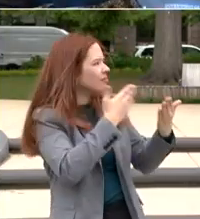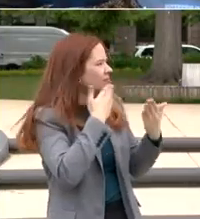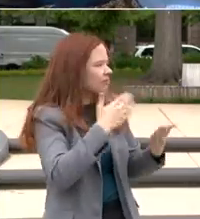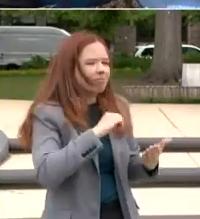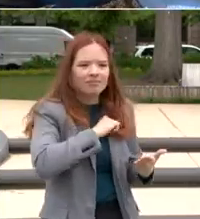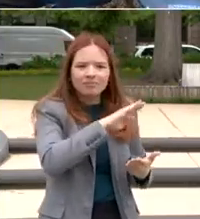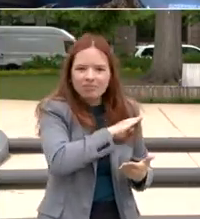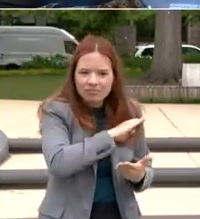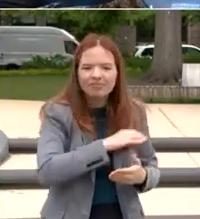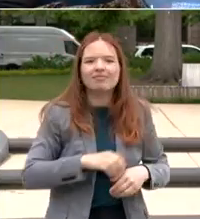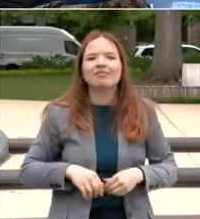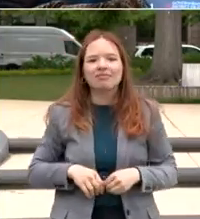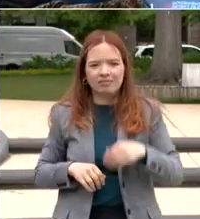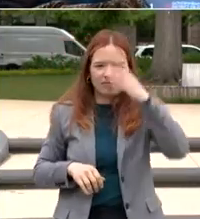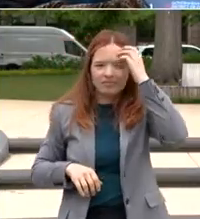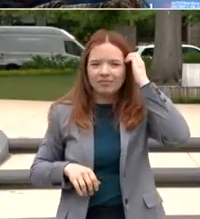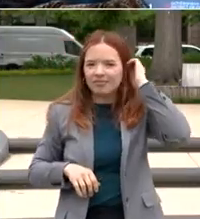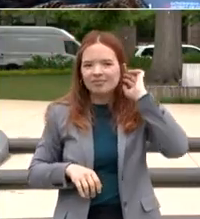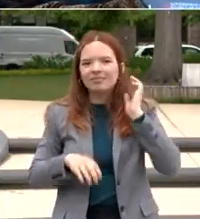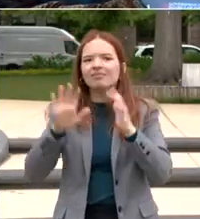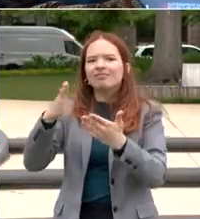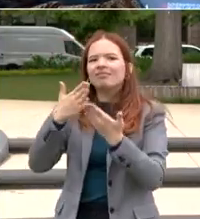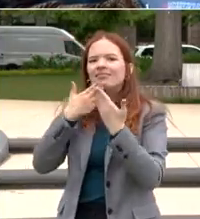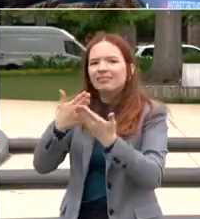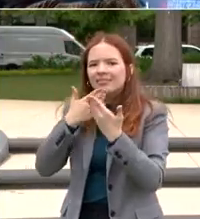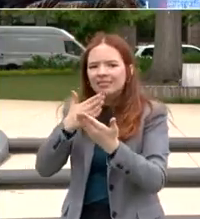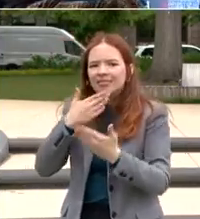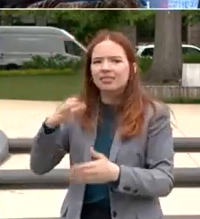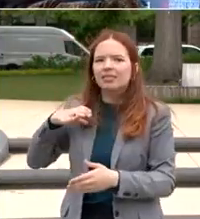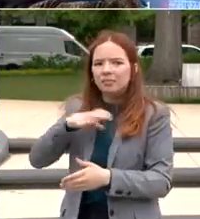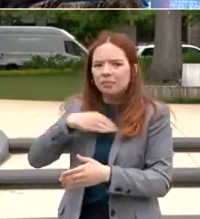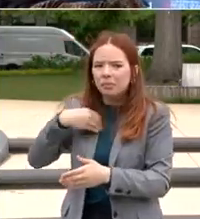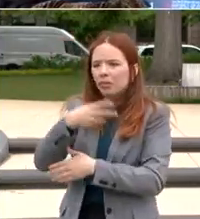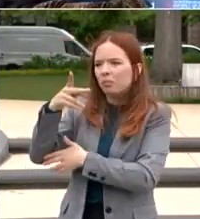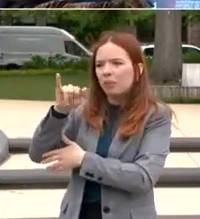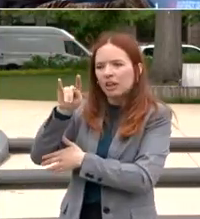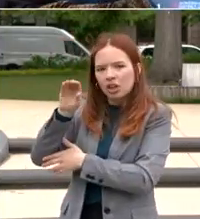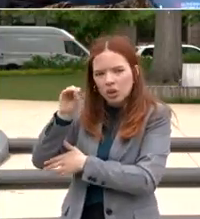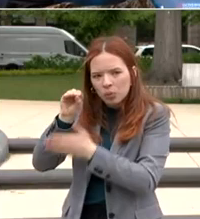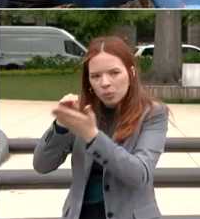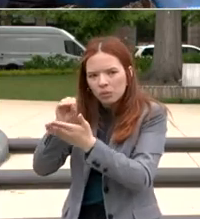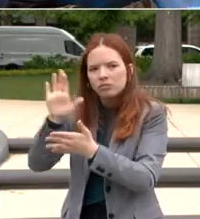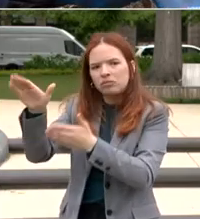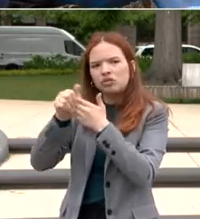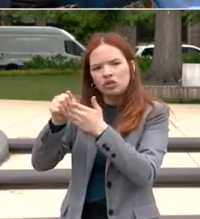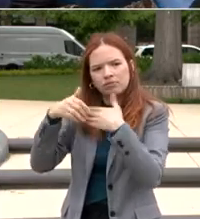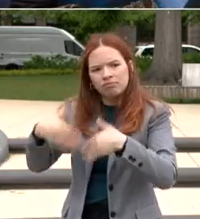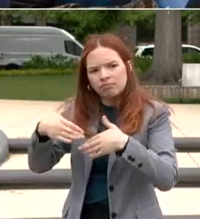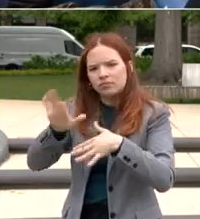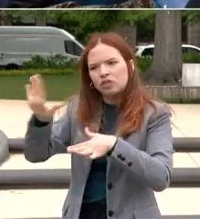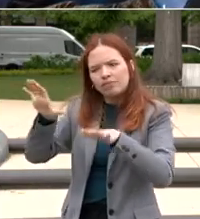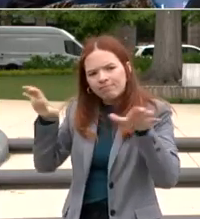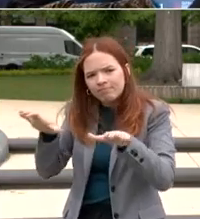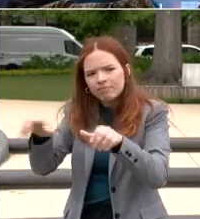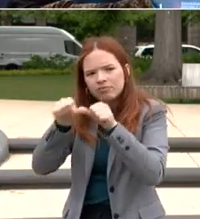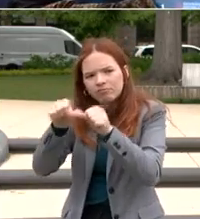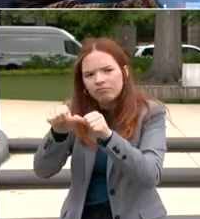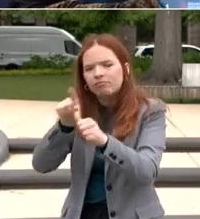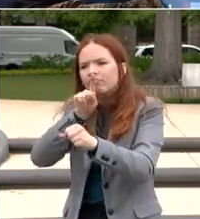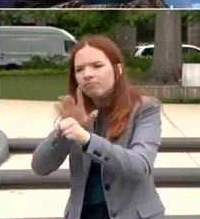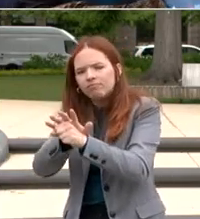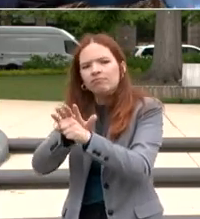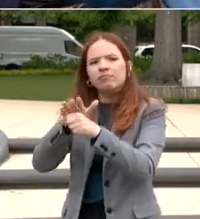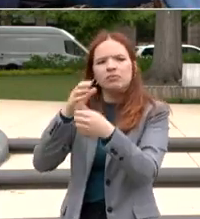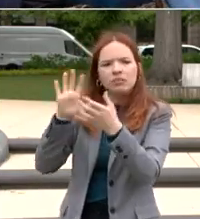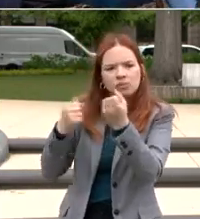Thank you, Mayor, and also thank you, Councilmember Pinto, for your leadership and your continued dedication and support for this